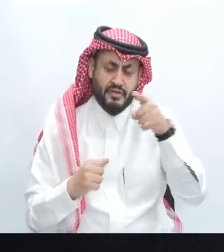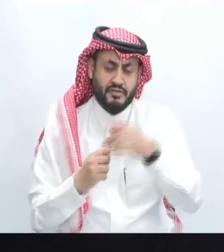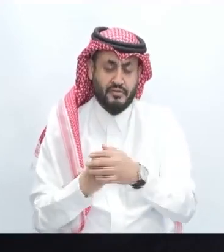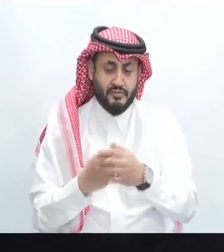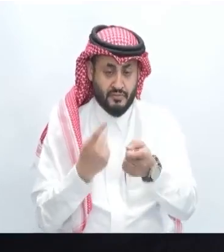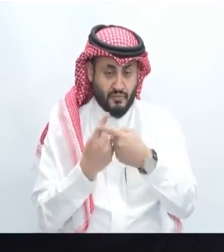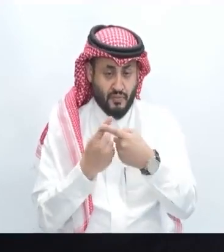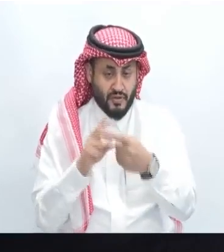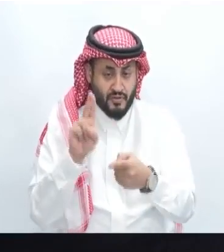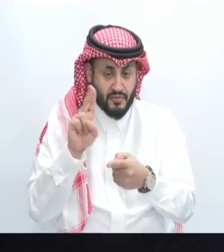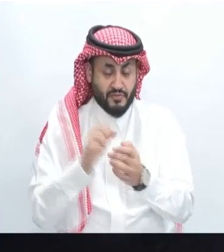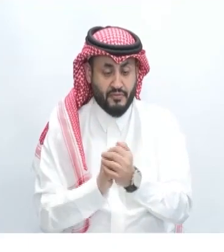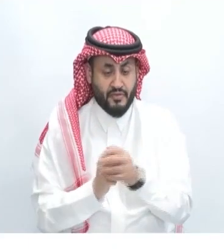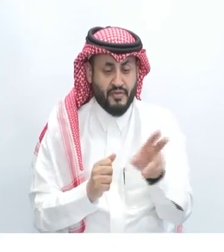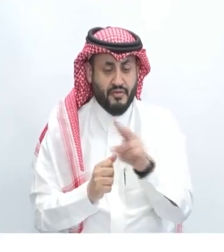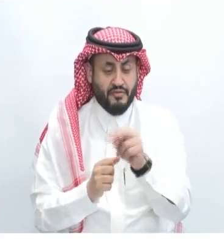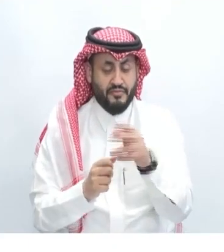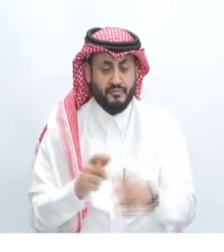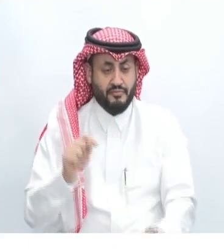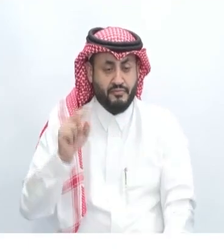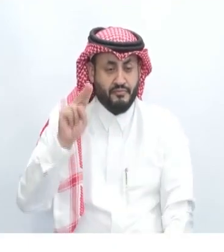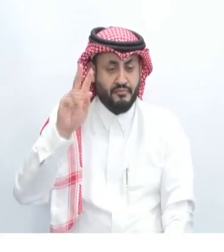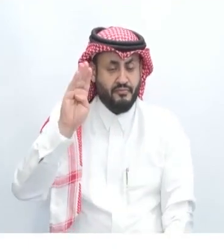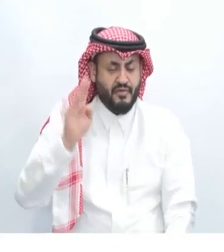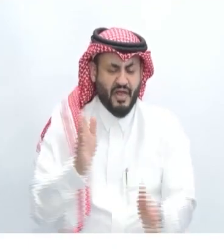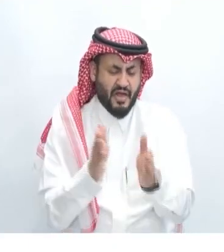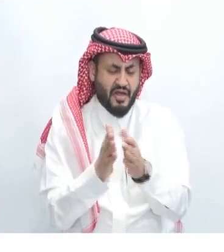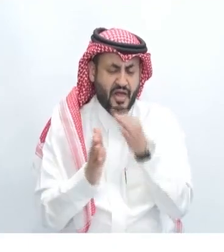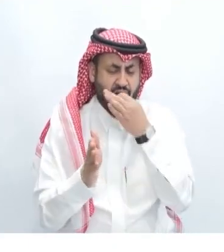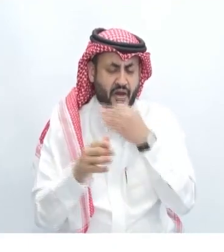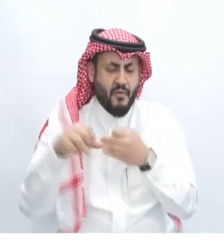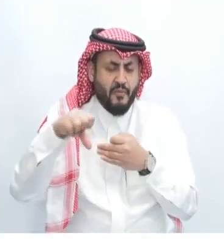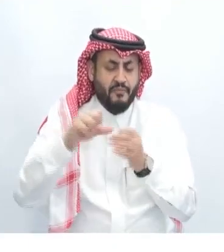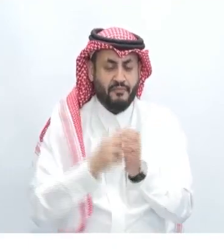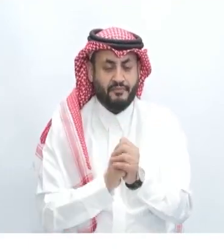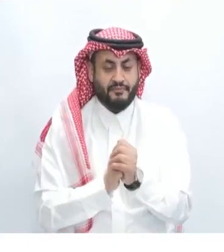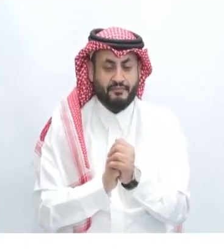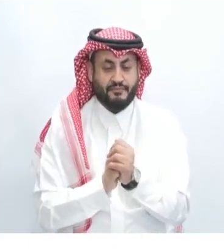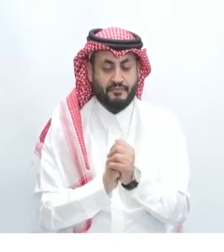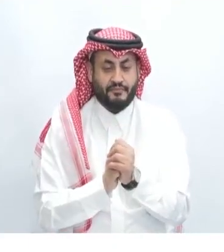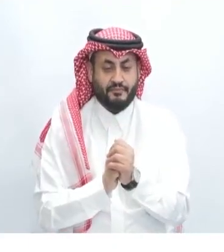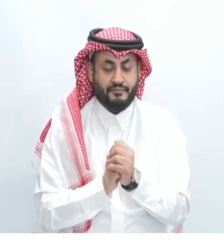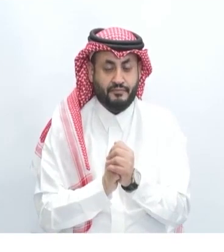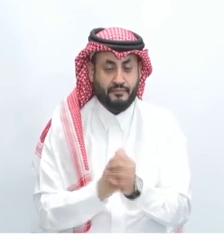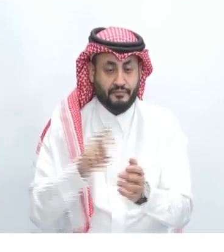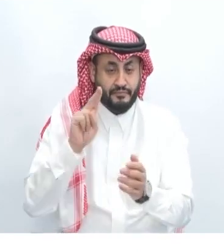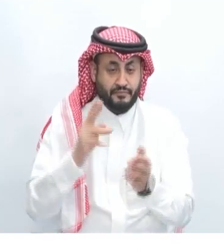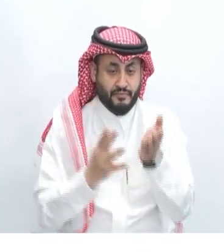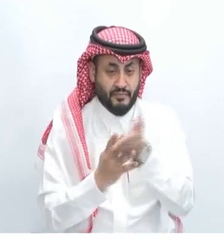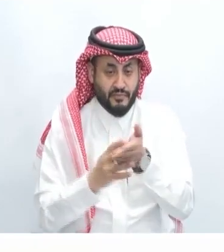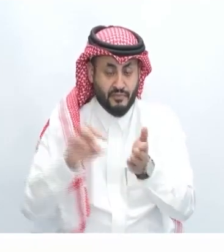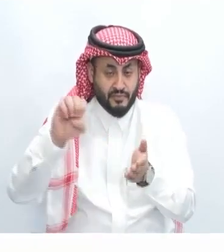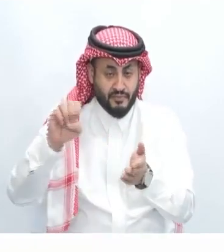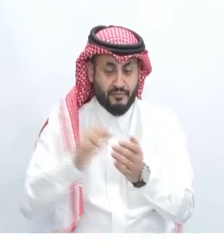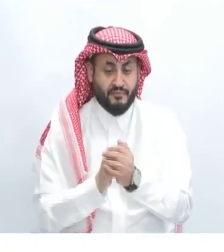U, as the word top, and also how to pronounce words that has U and